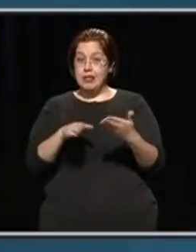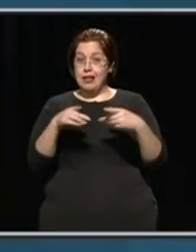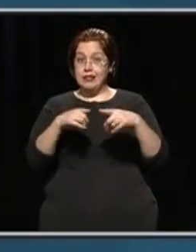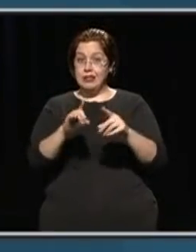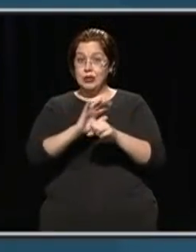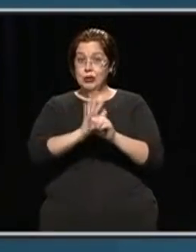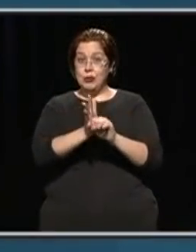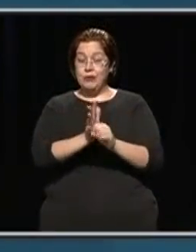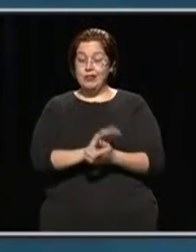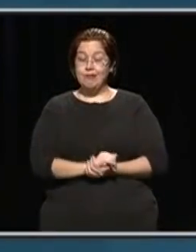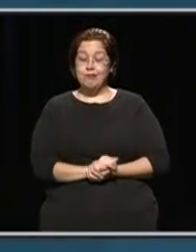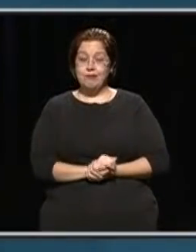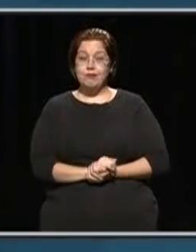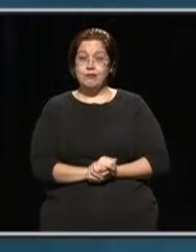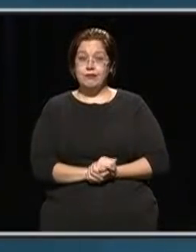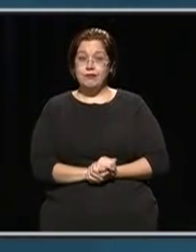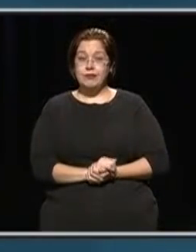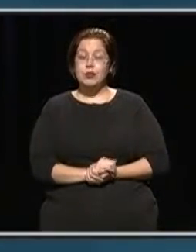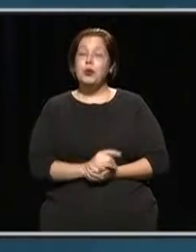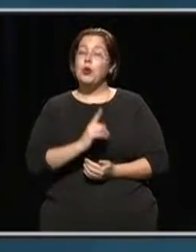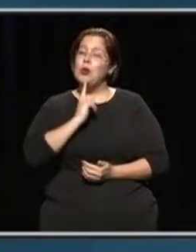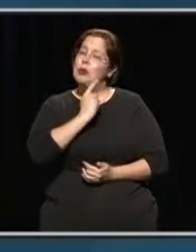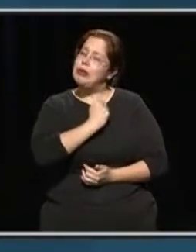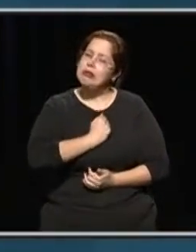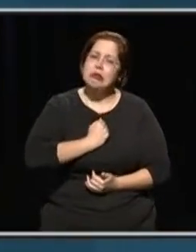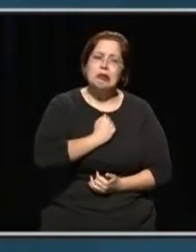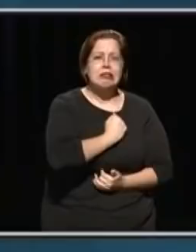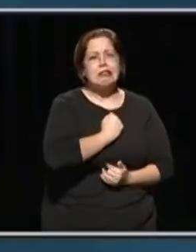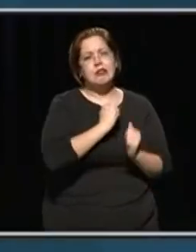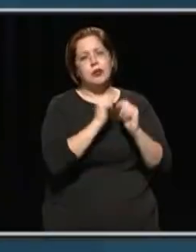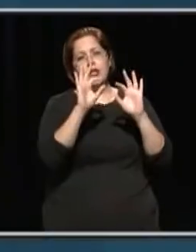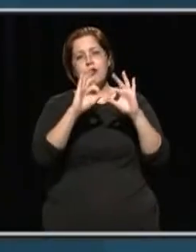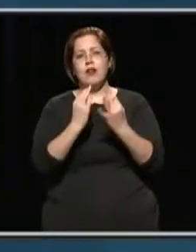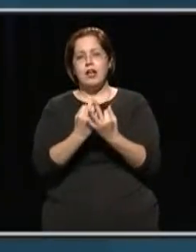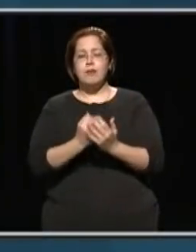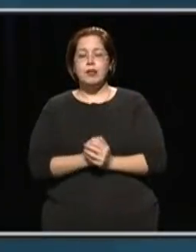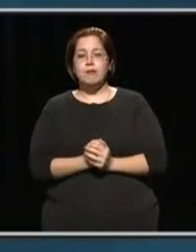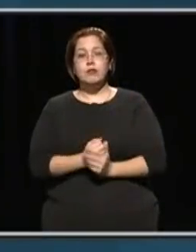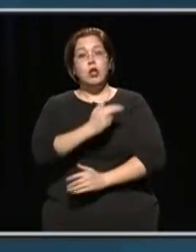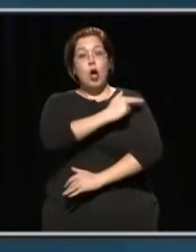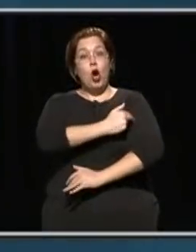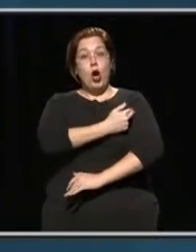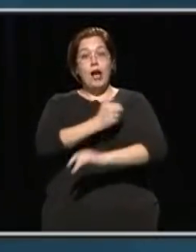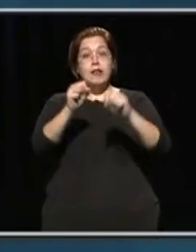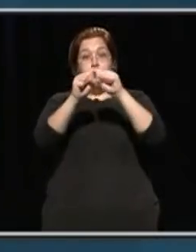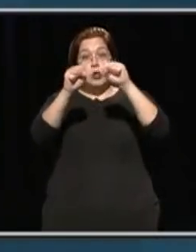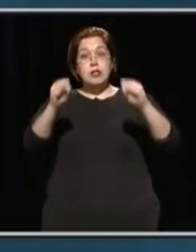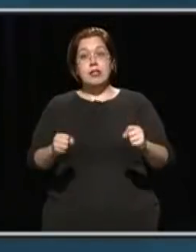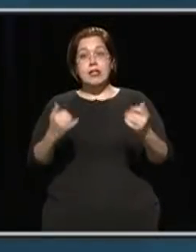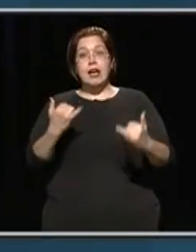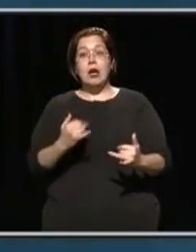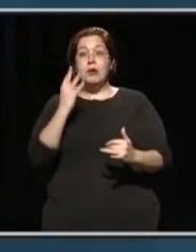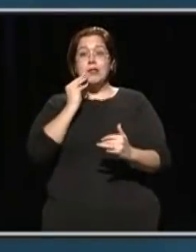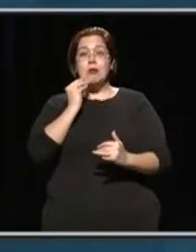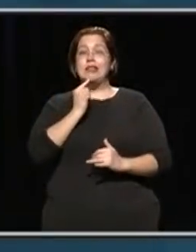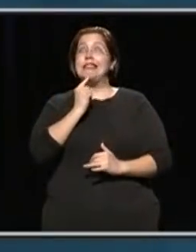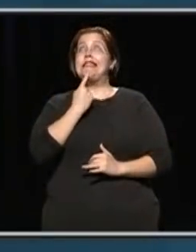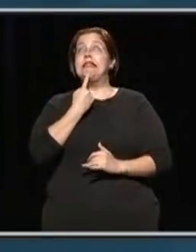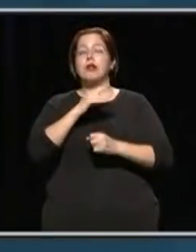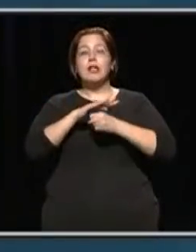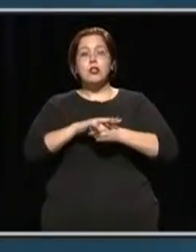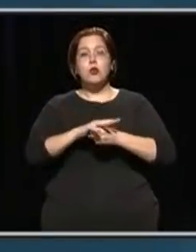COVID-19 pandemic thus far, and our deepest sympathies are with their families. Our hospital system now is under severe stress.